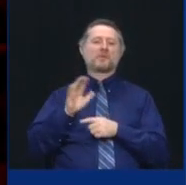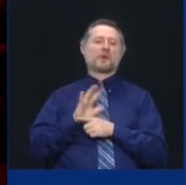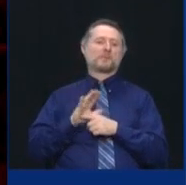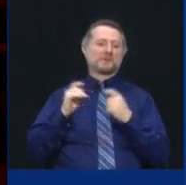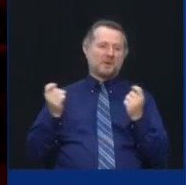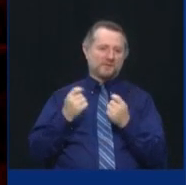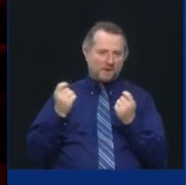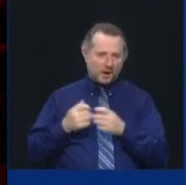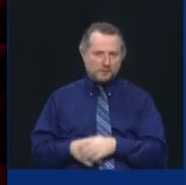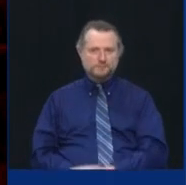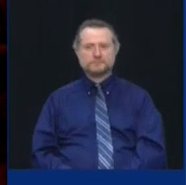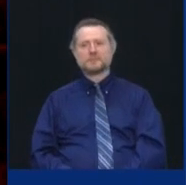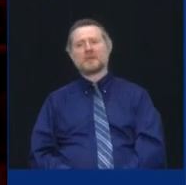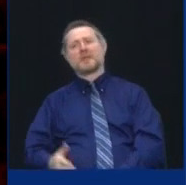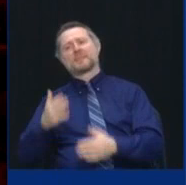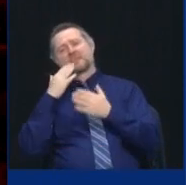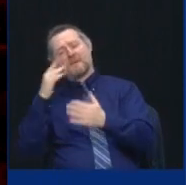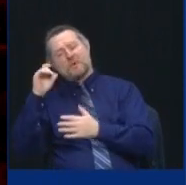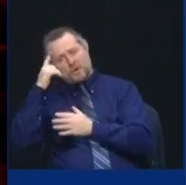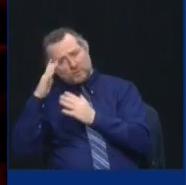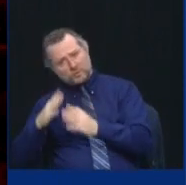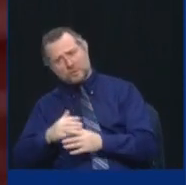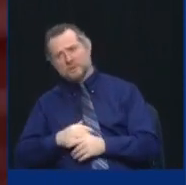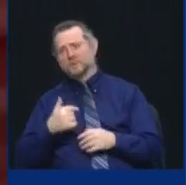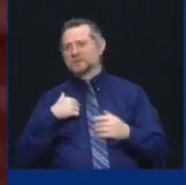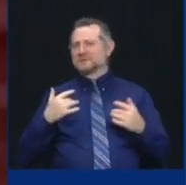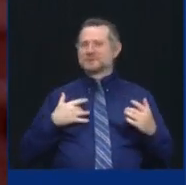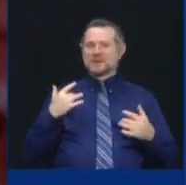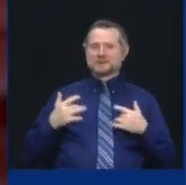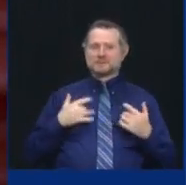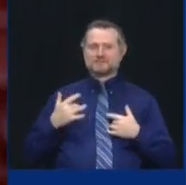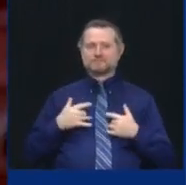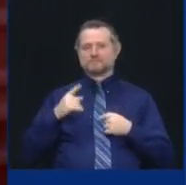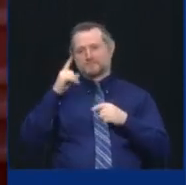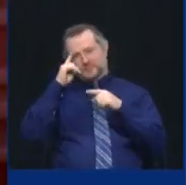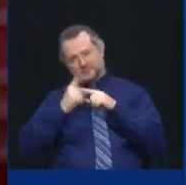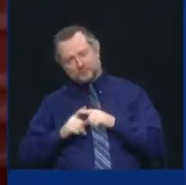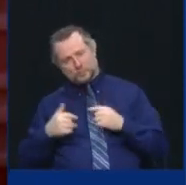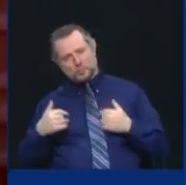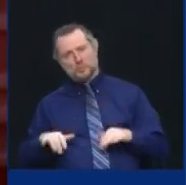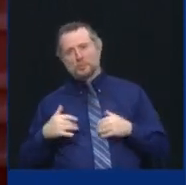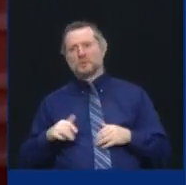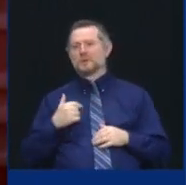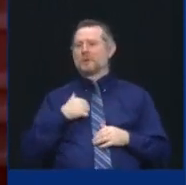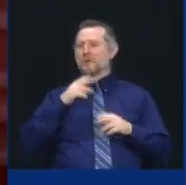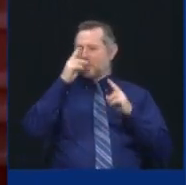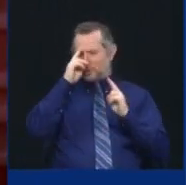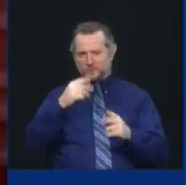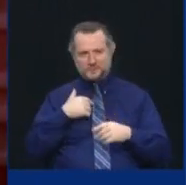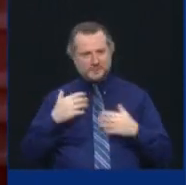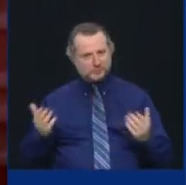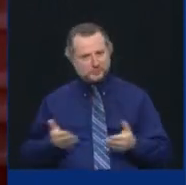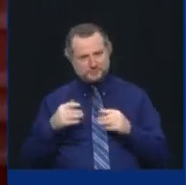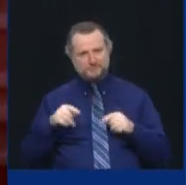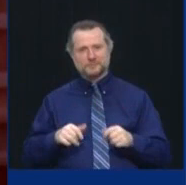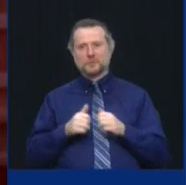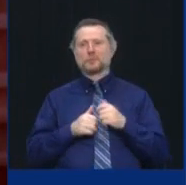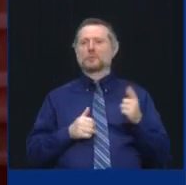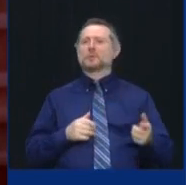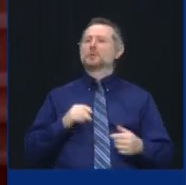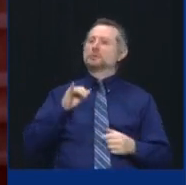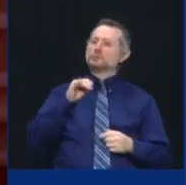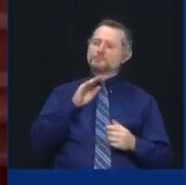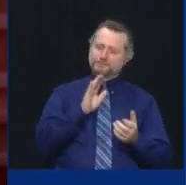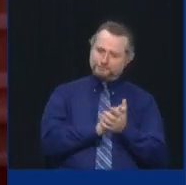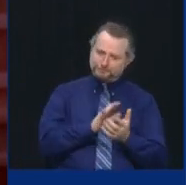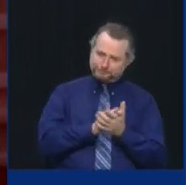Thank you, Governor. What an exciting and hopeful day. It's really an honor to be with you. And Jim, congratulations on the